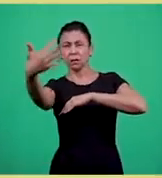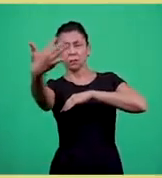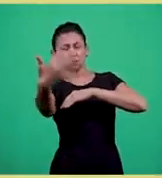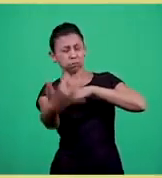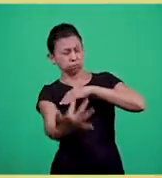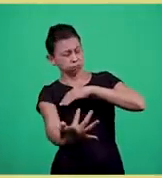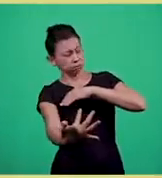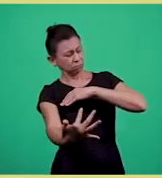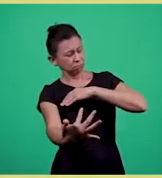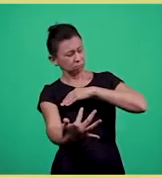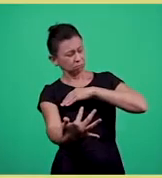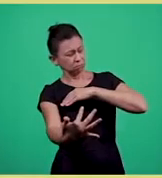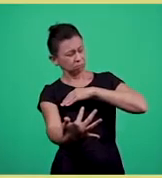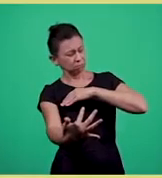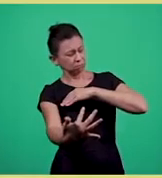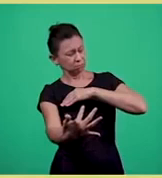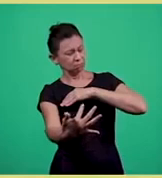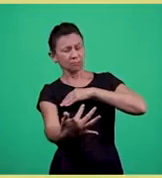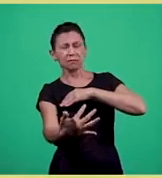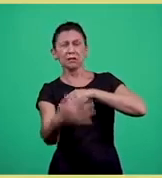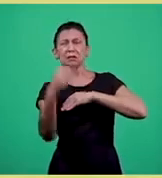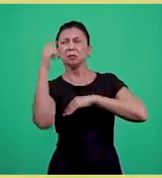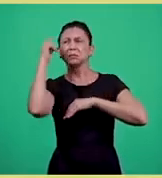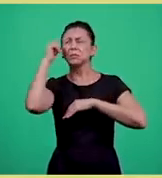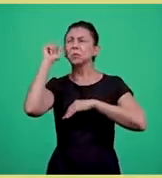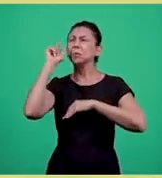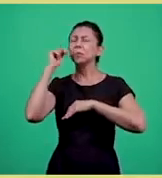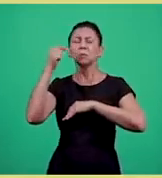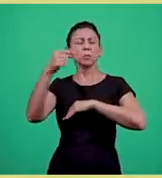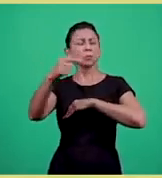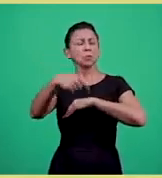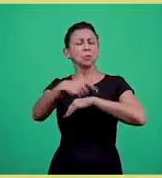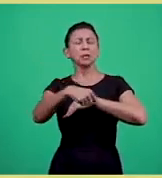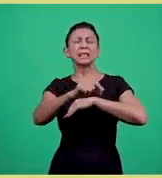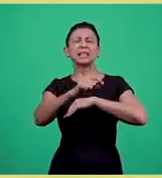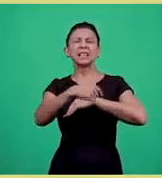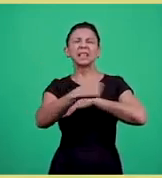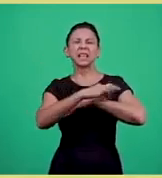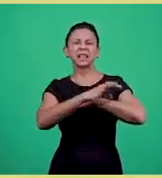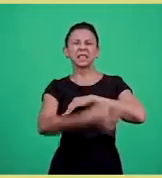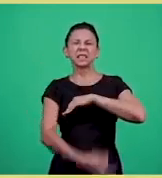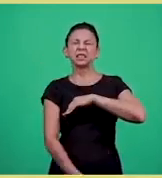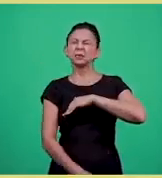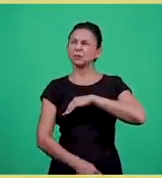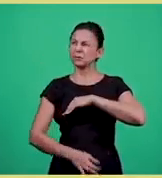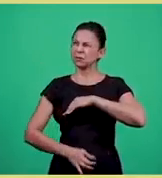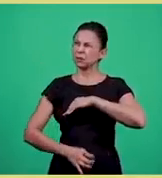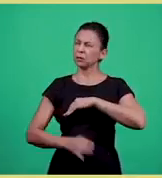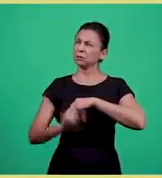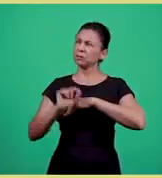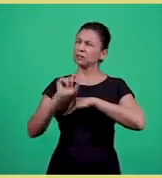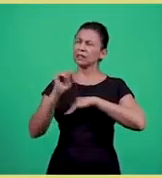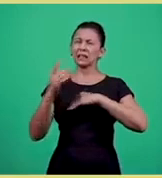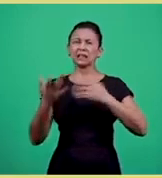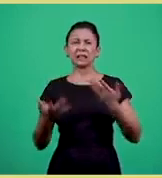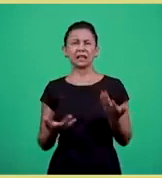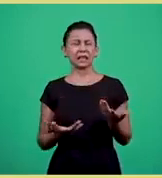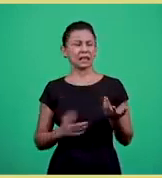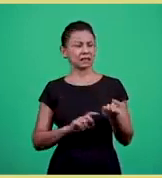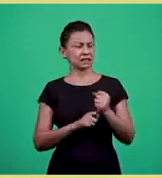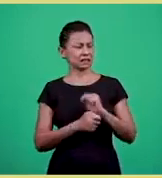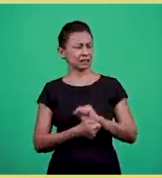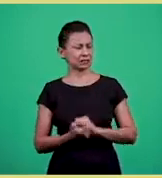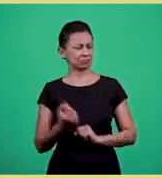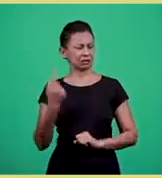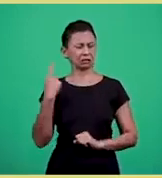and protection. But now I ask myself, the people in Jericho would